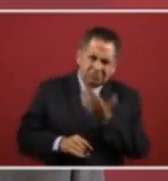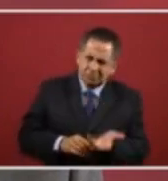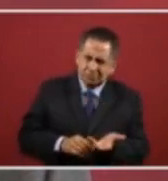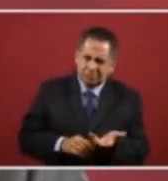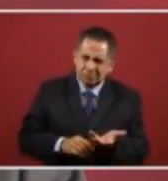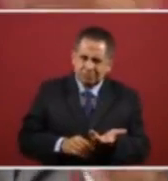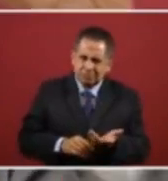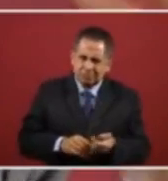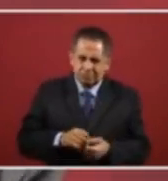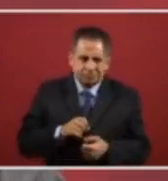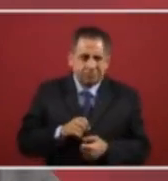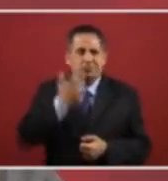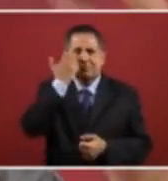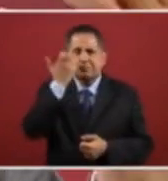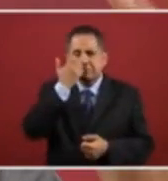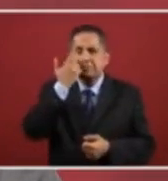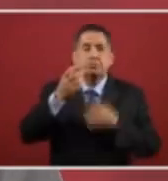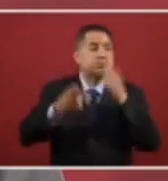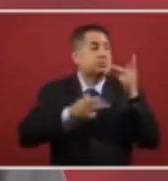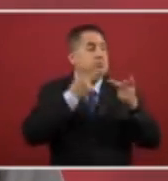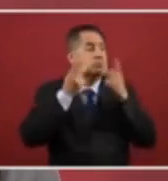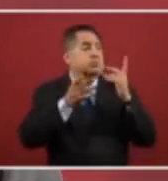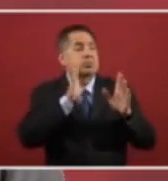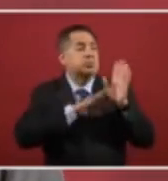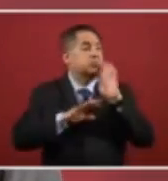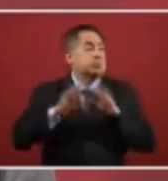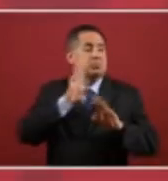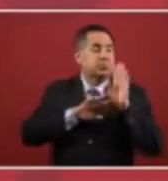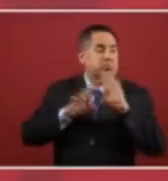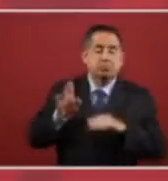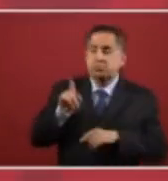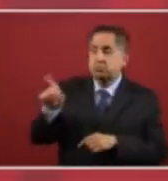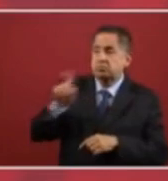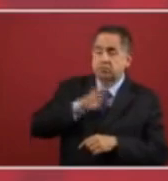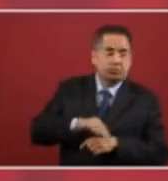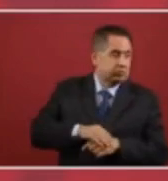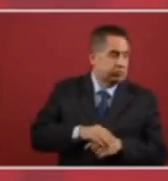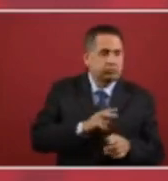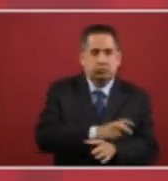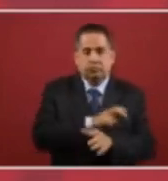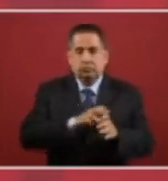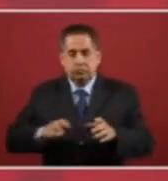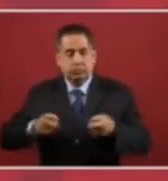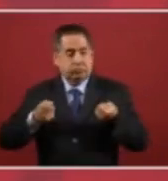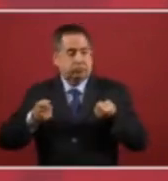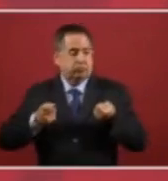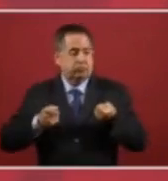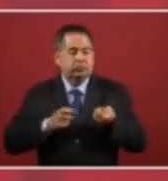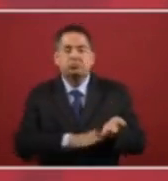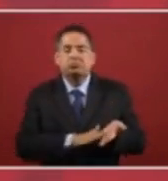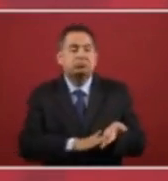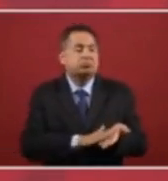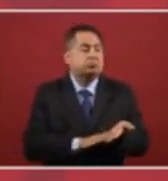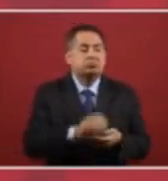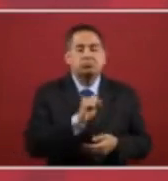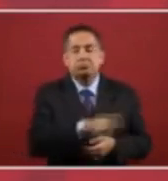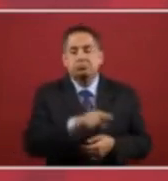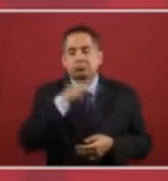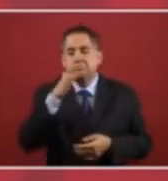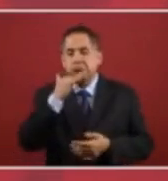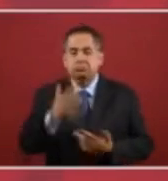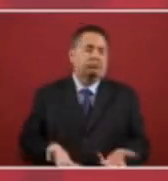from that person. So there was a double discourse. One part was the public